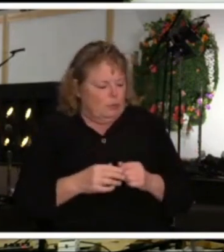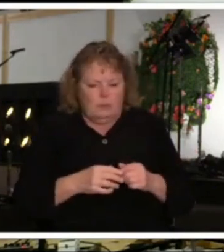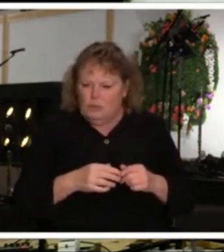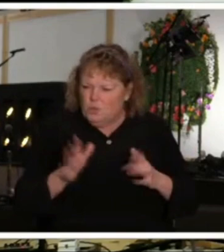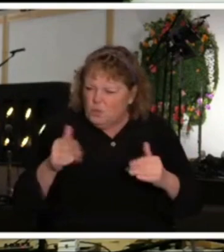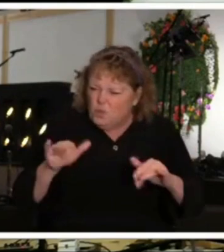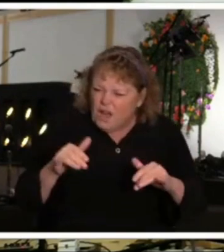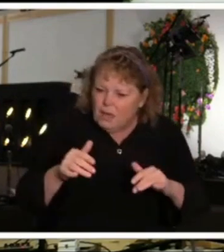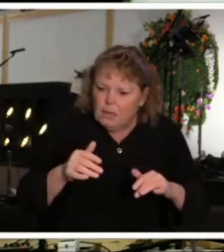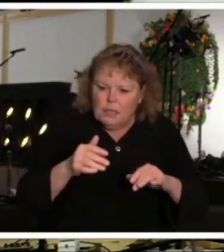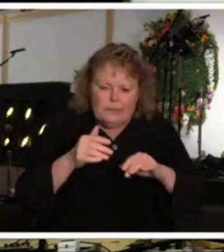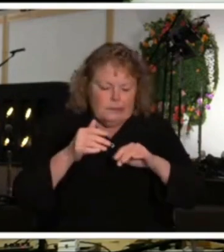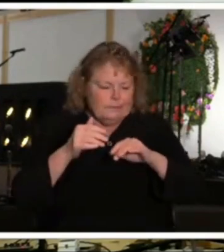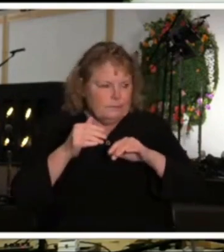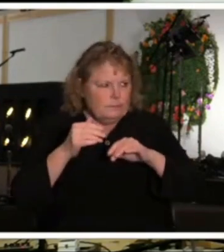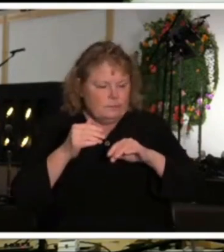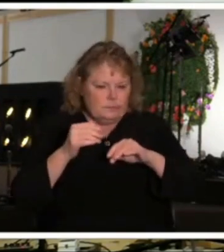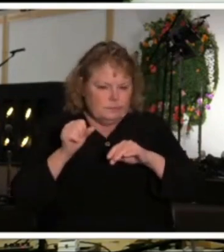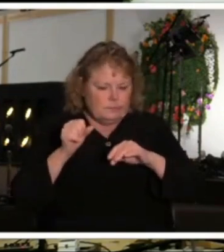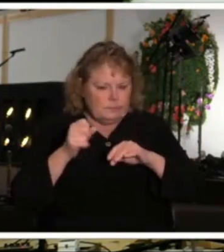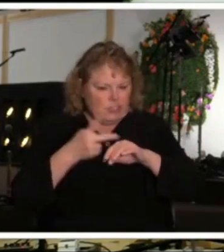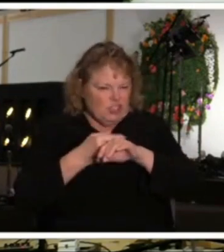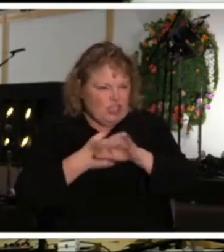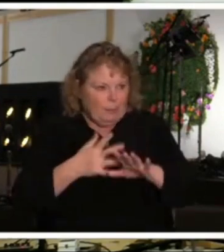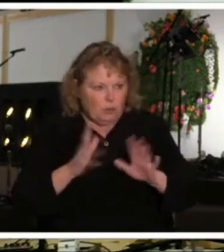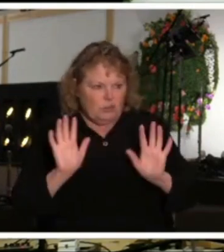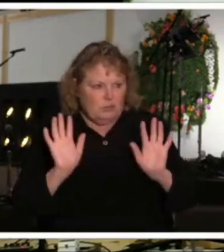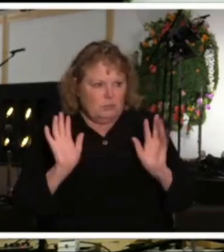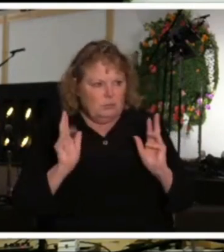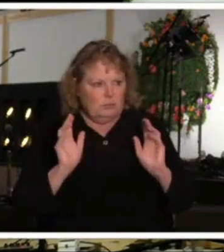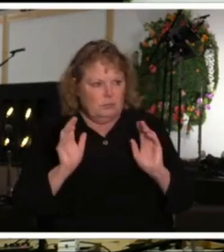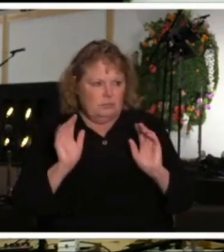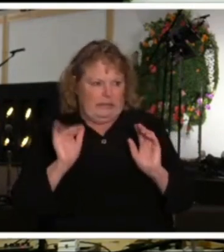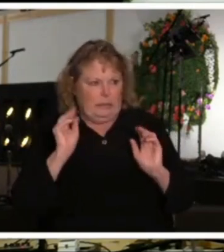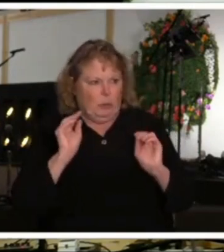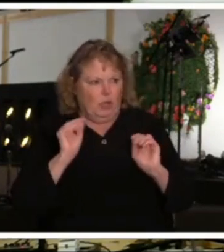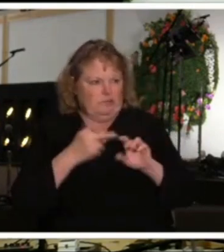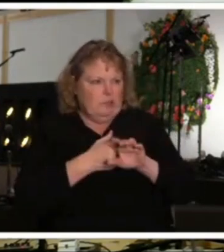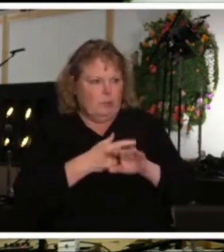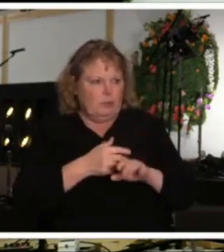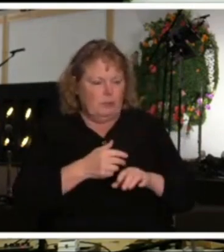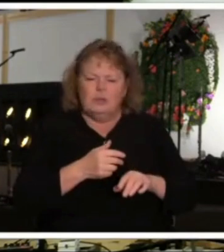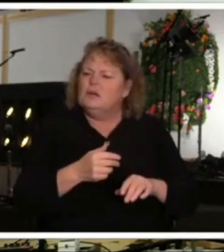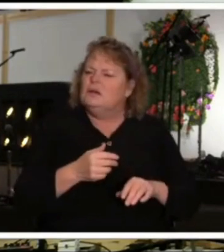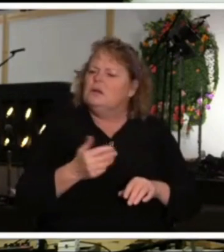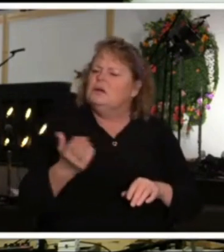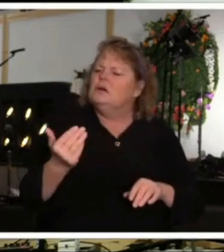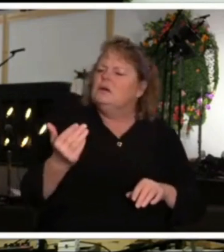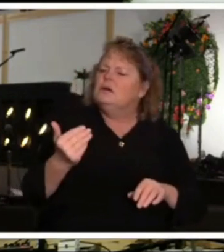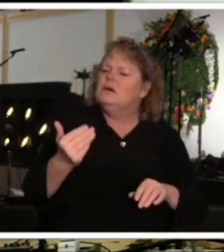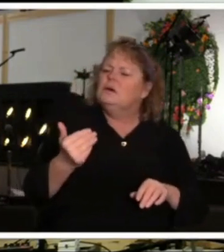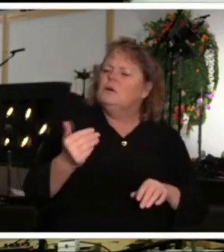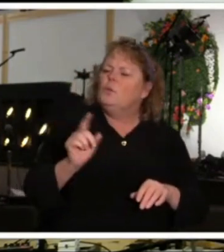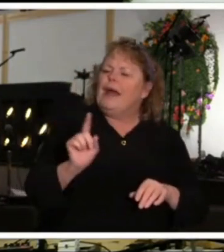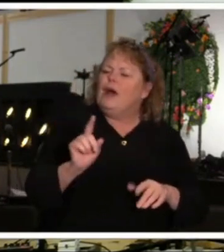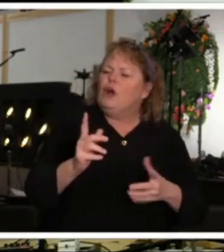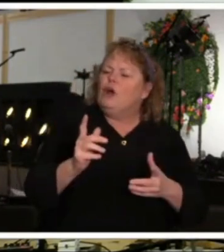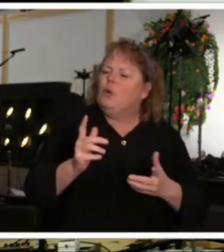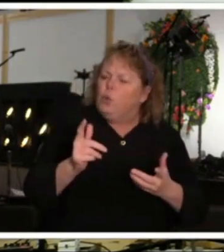Do you have any more sons? The youngest one out in the sheep. Say it in a way that I can hear you. The youngest one's out in the sheep.